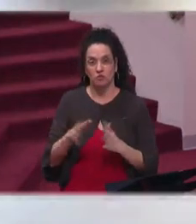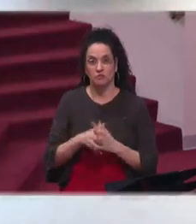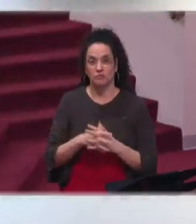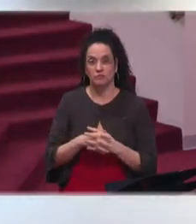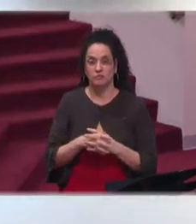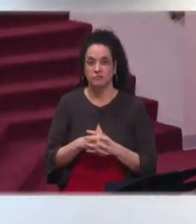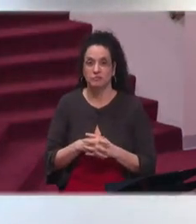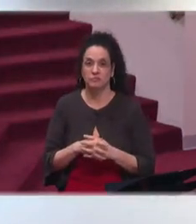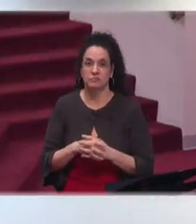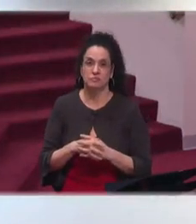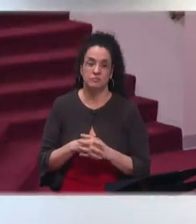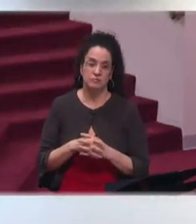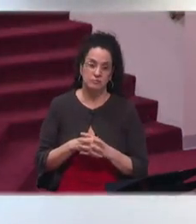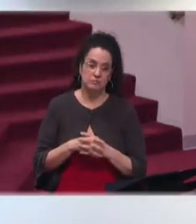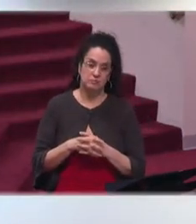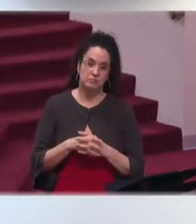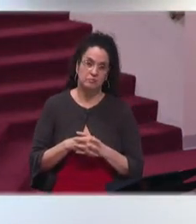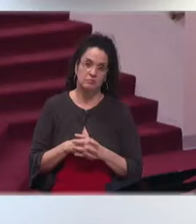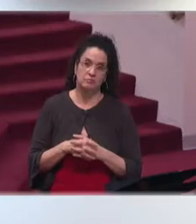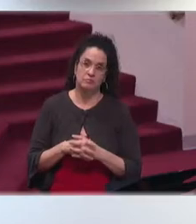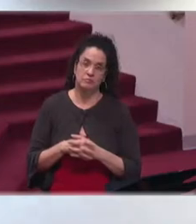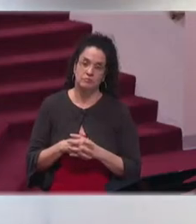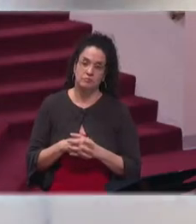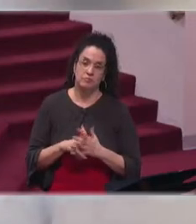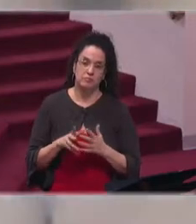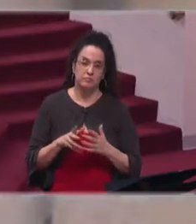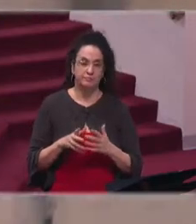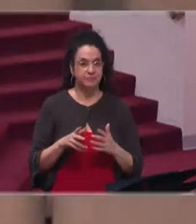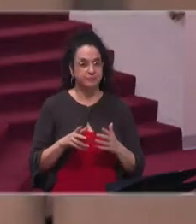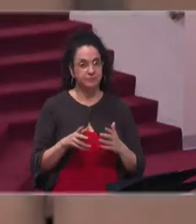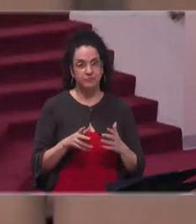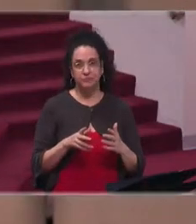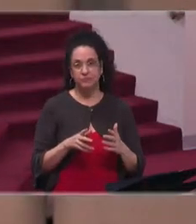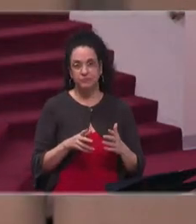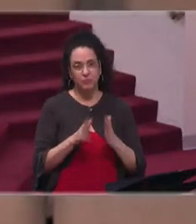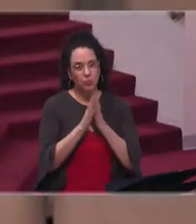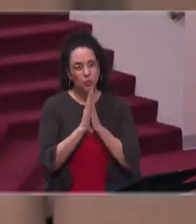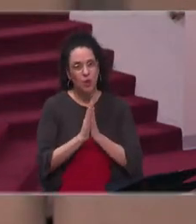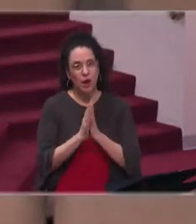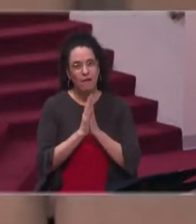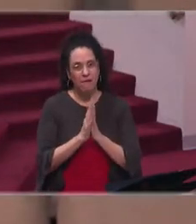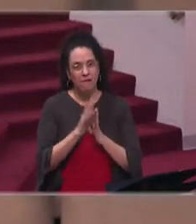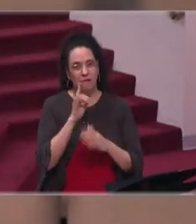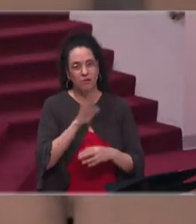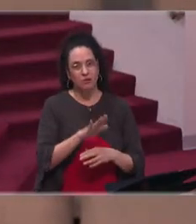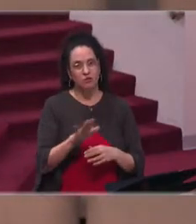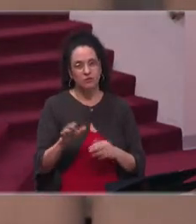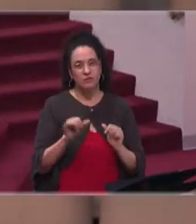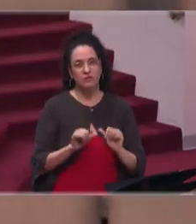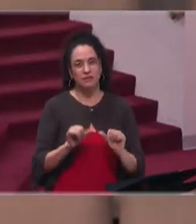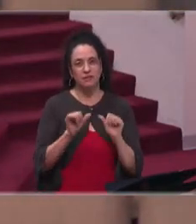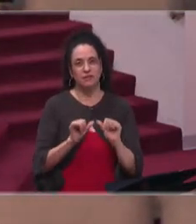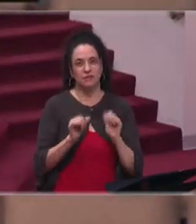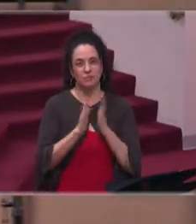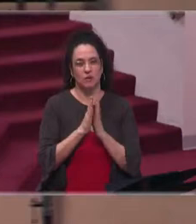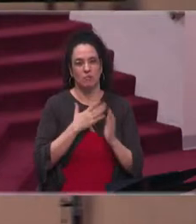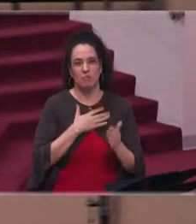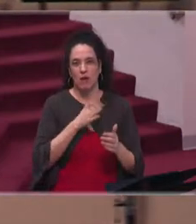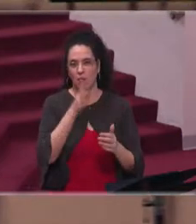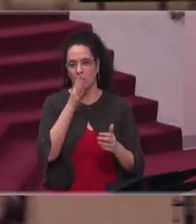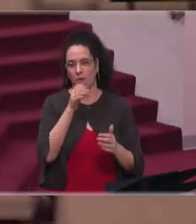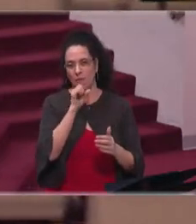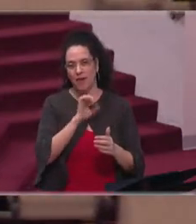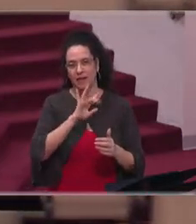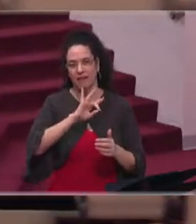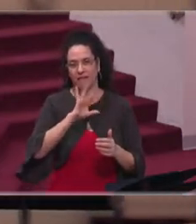You can't you free them up, give them over to God, but keep praying. My mom is 85 years